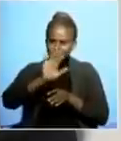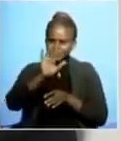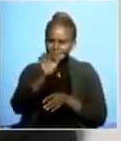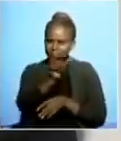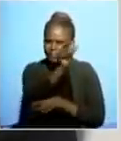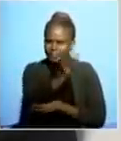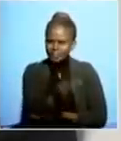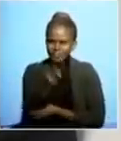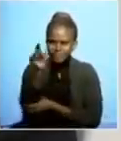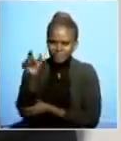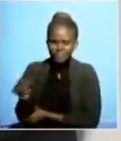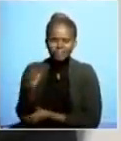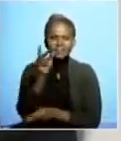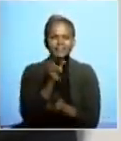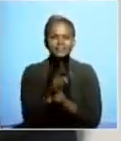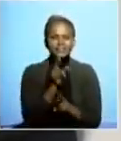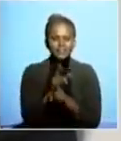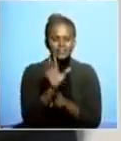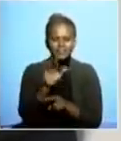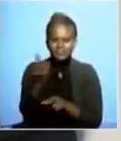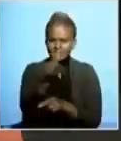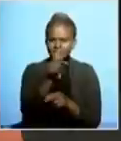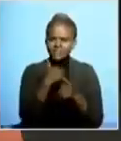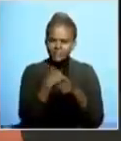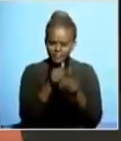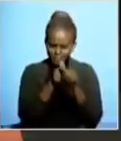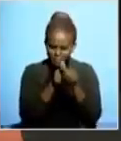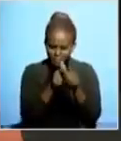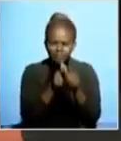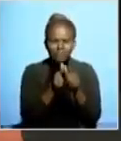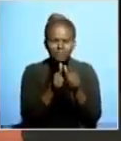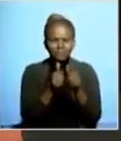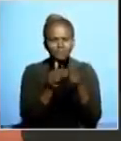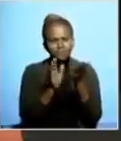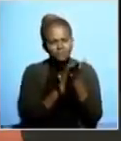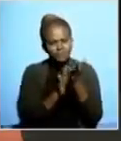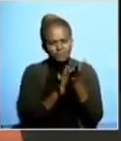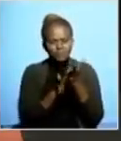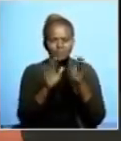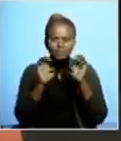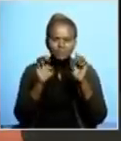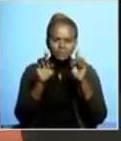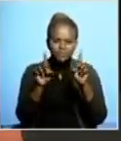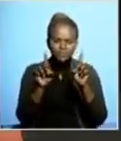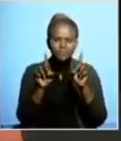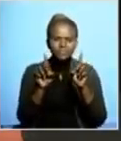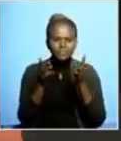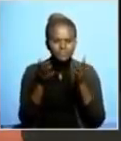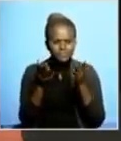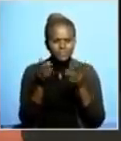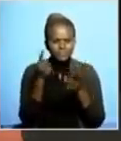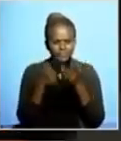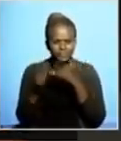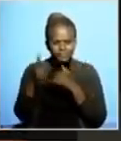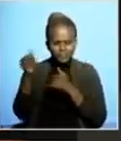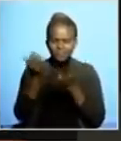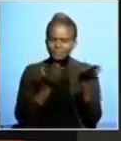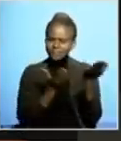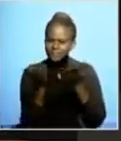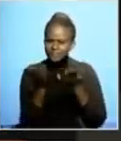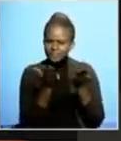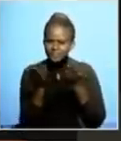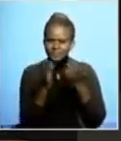individual rights. You have followed career paths that, you served the country in